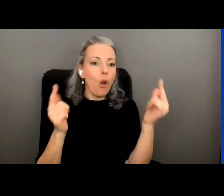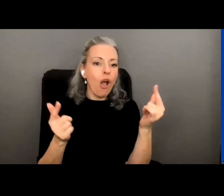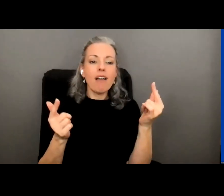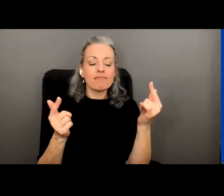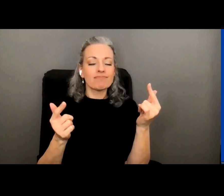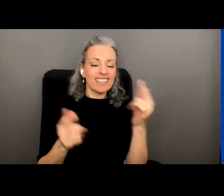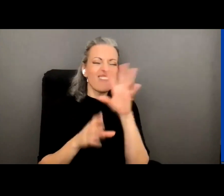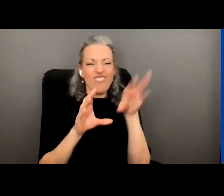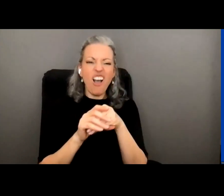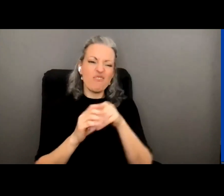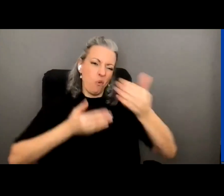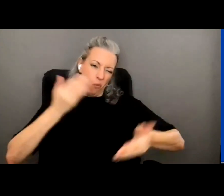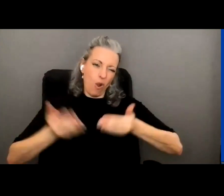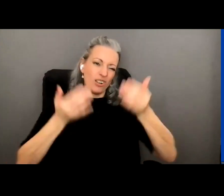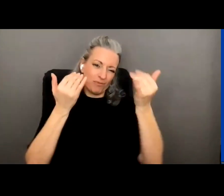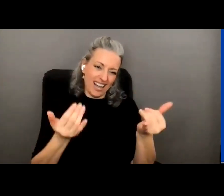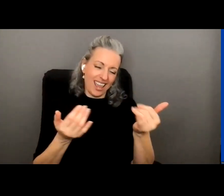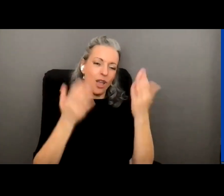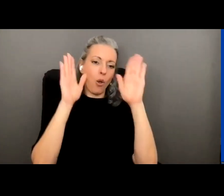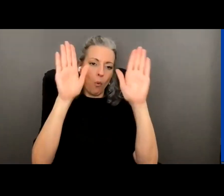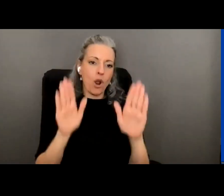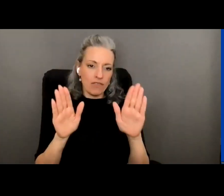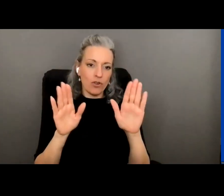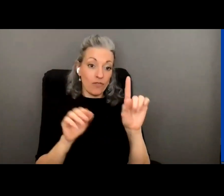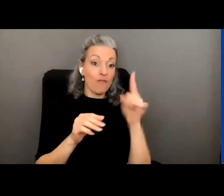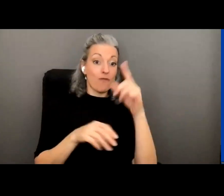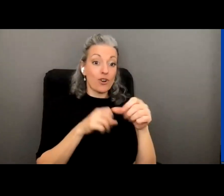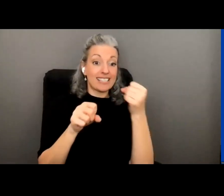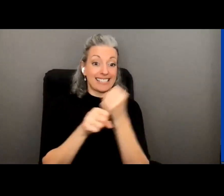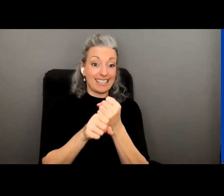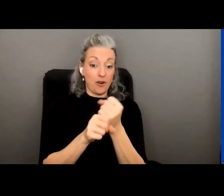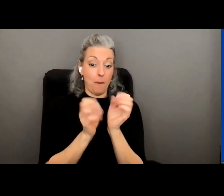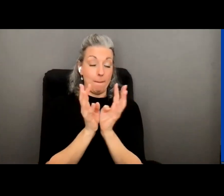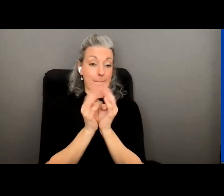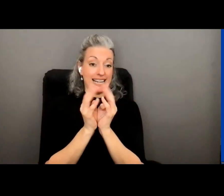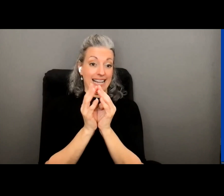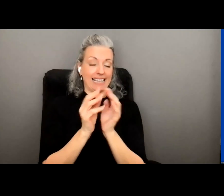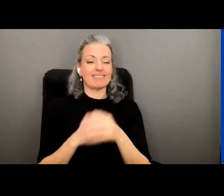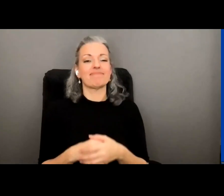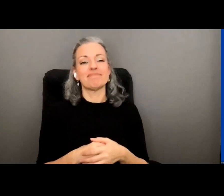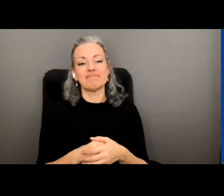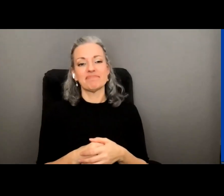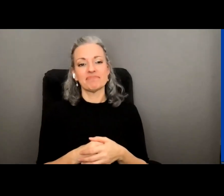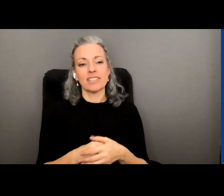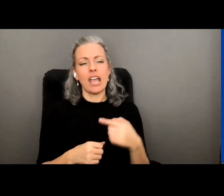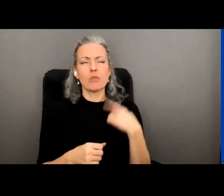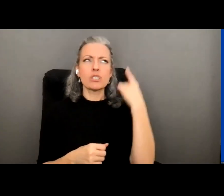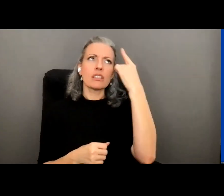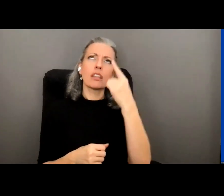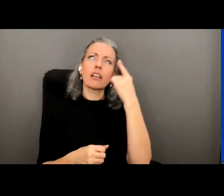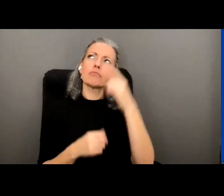today. It's great to be with you for the first meeting of our calendar year. And I was thinking of